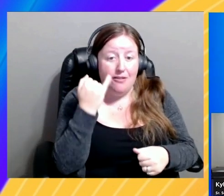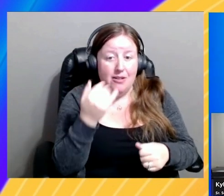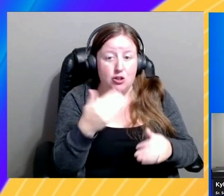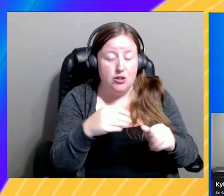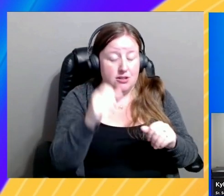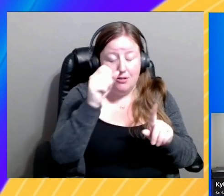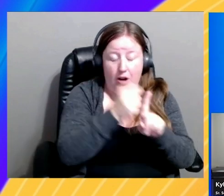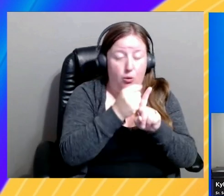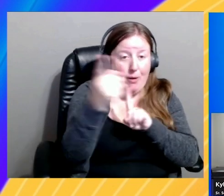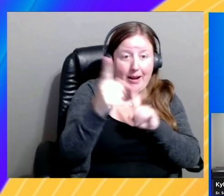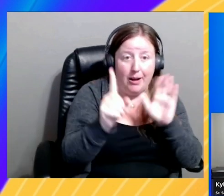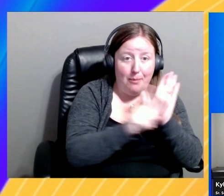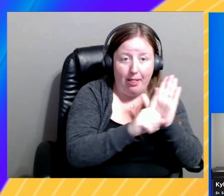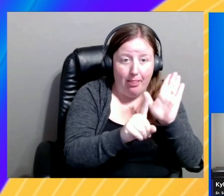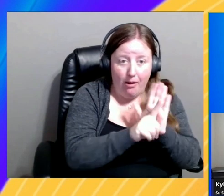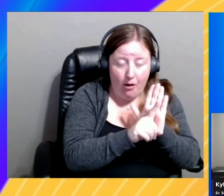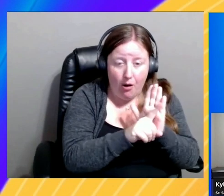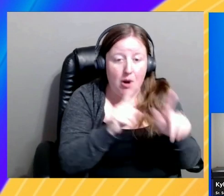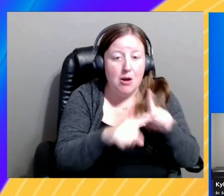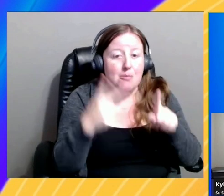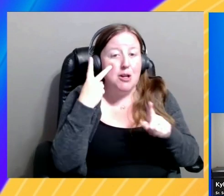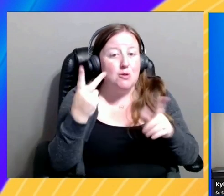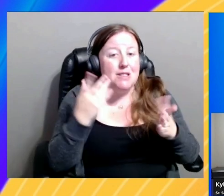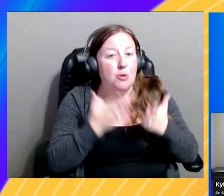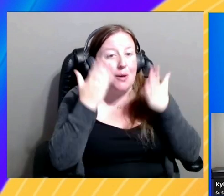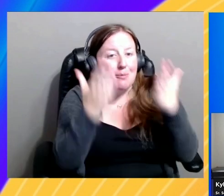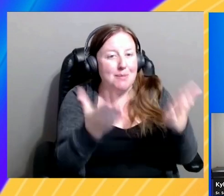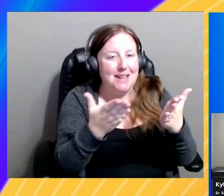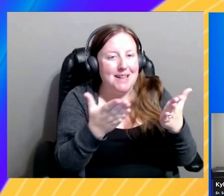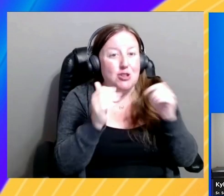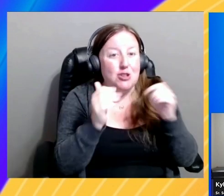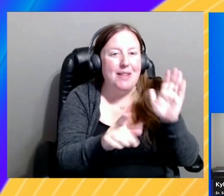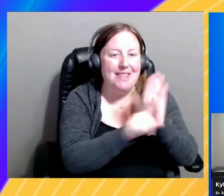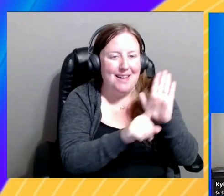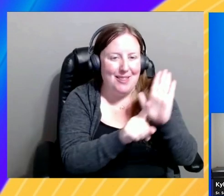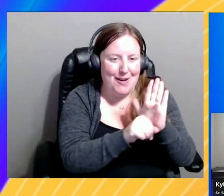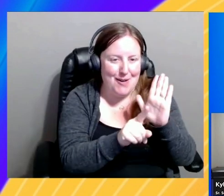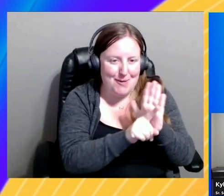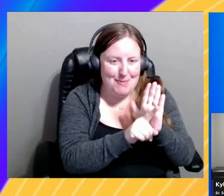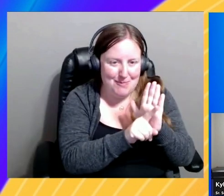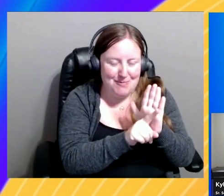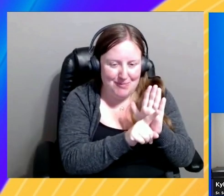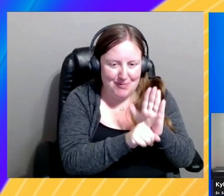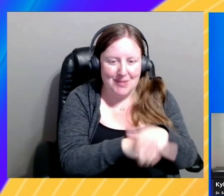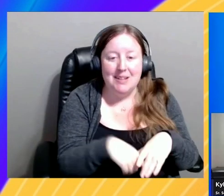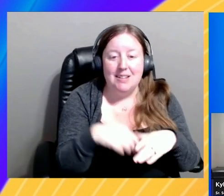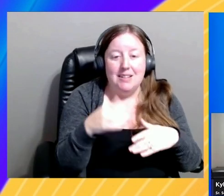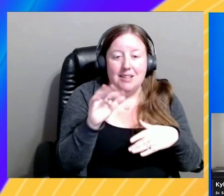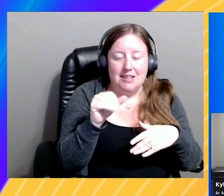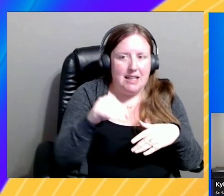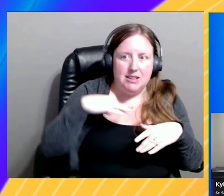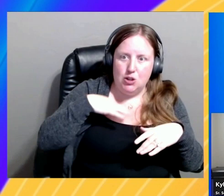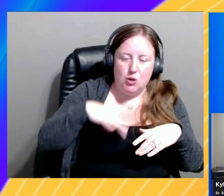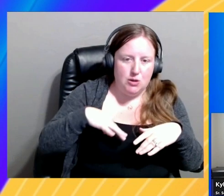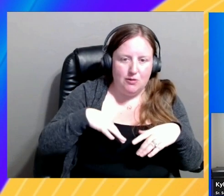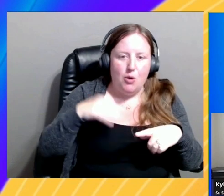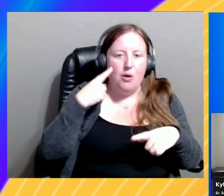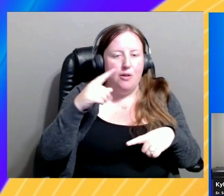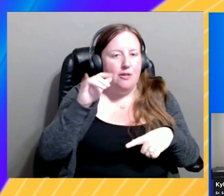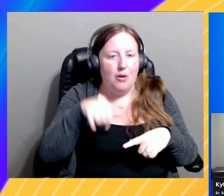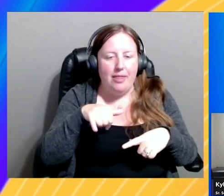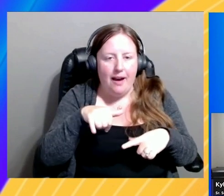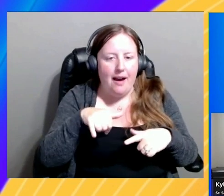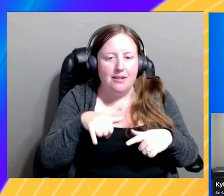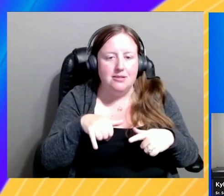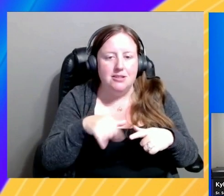see this type of recommendation along with the alarm, and that's so useful to get that kind of context.